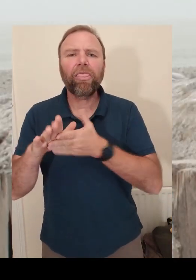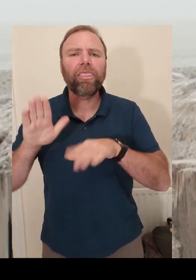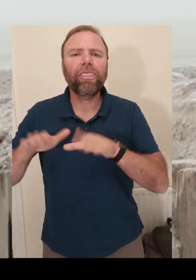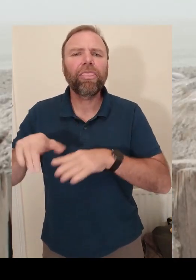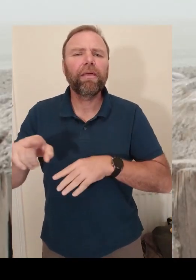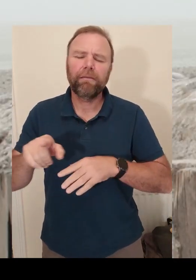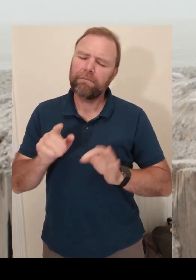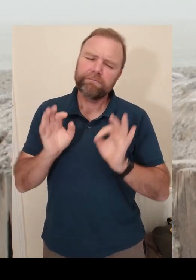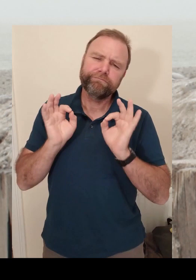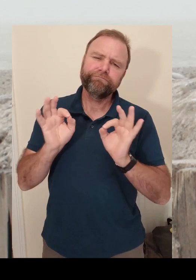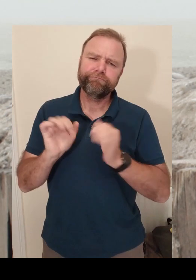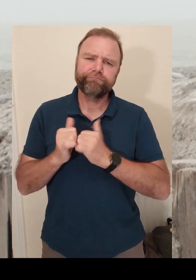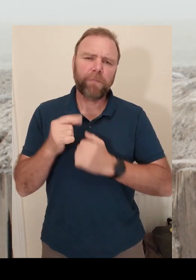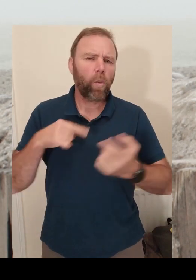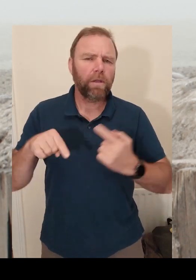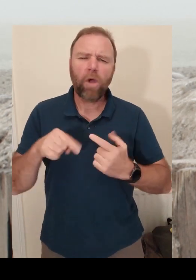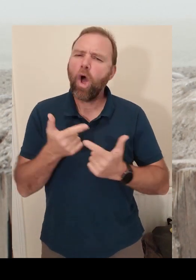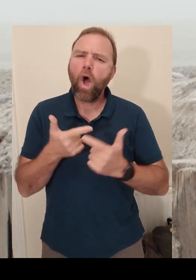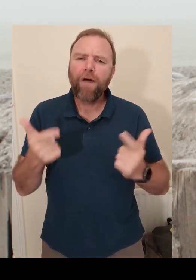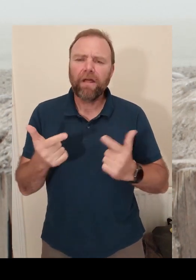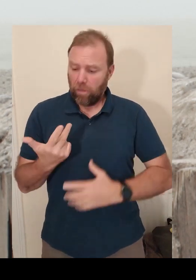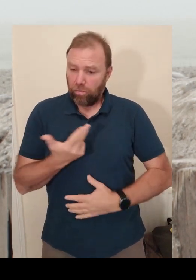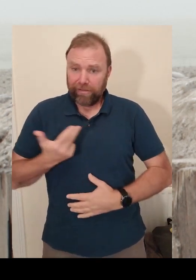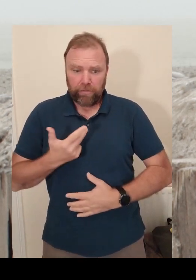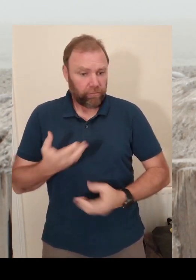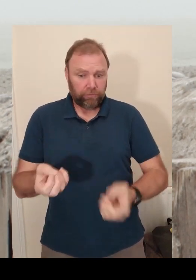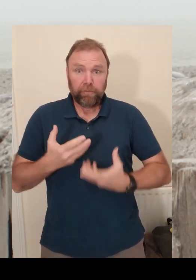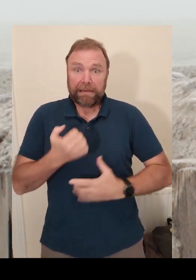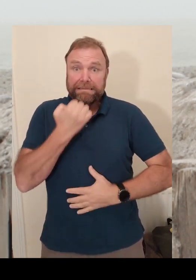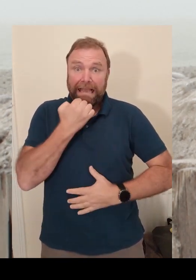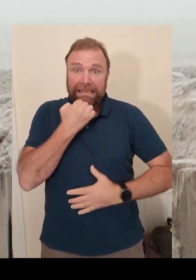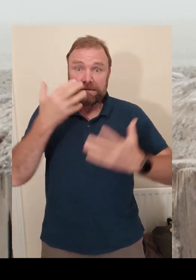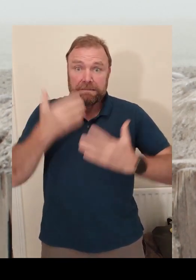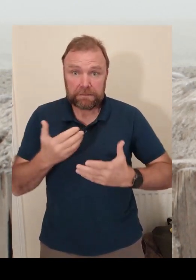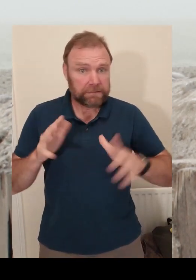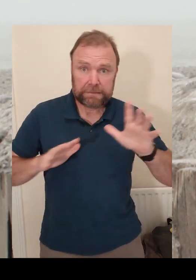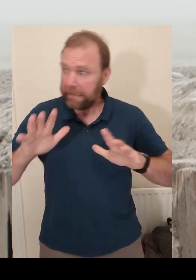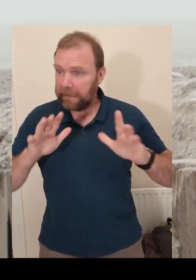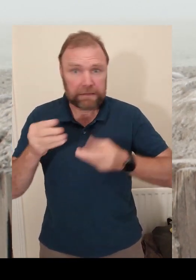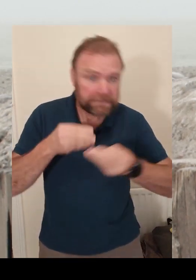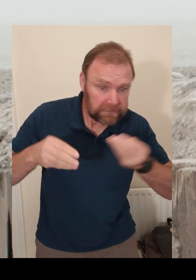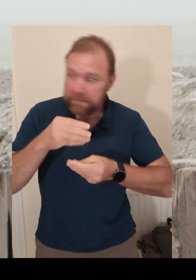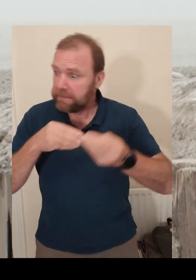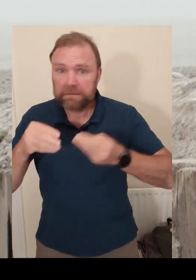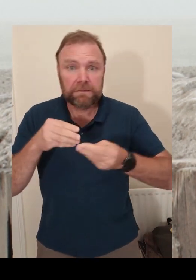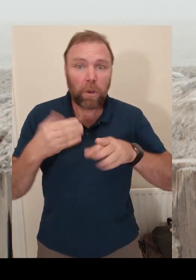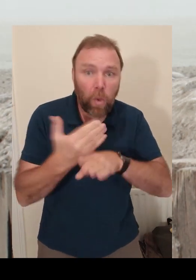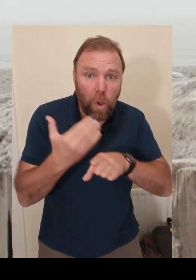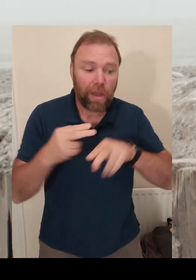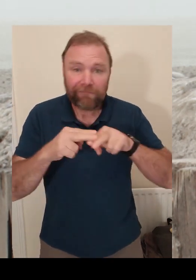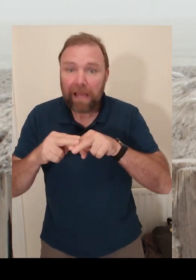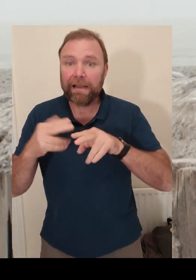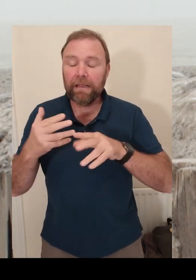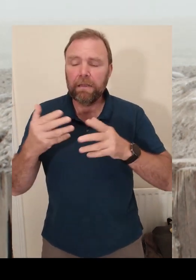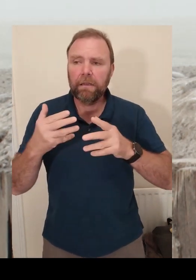my co-workers, we're often thrown some dates at quite short notice, and we've fiddled around family and work